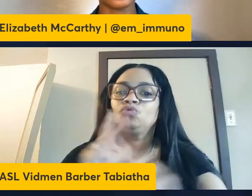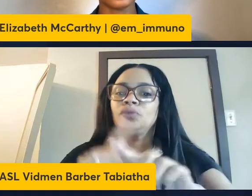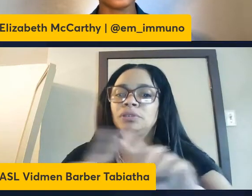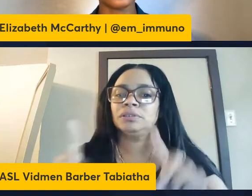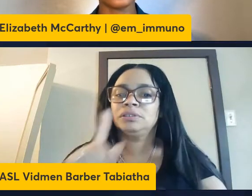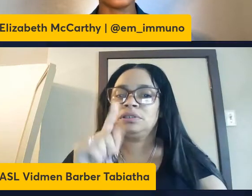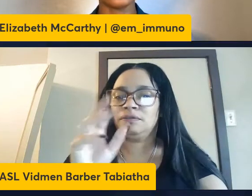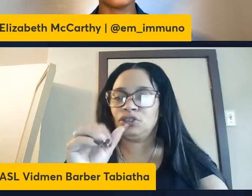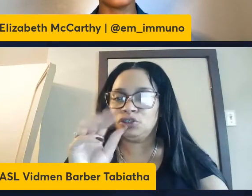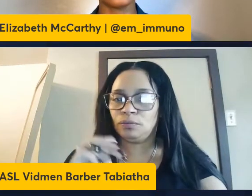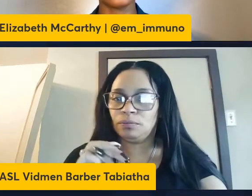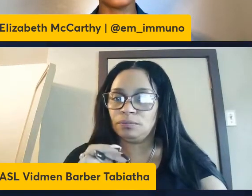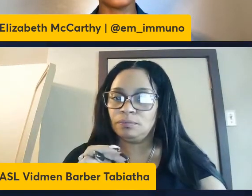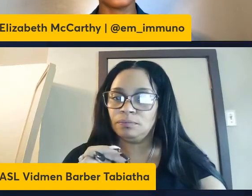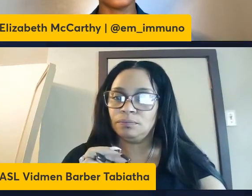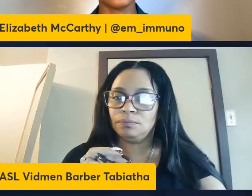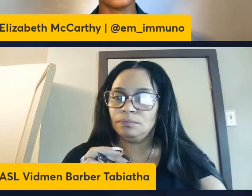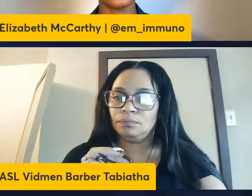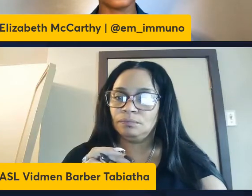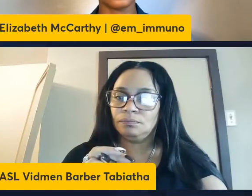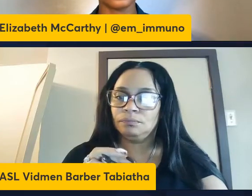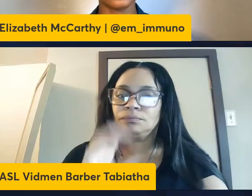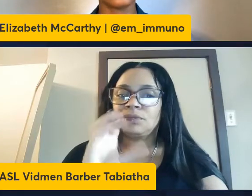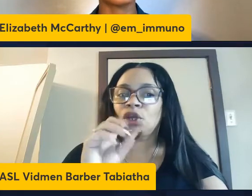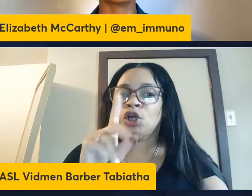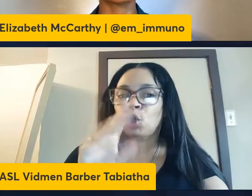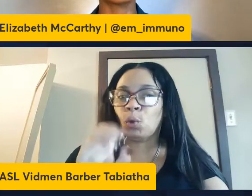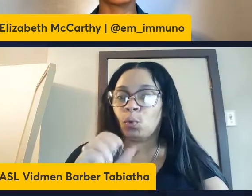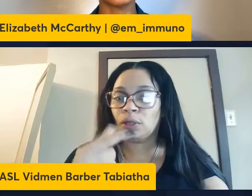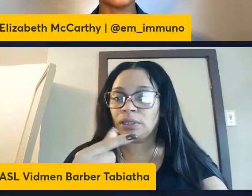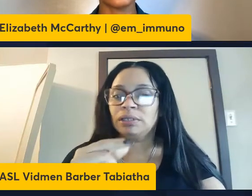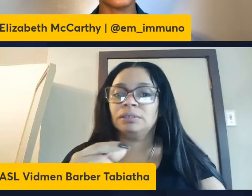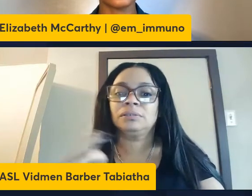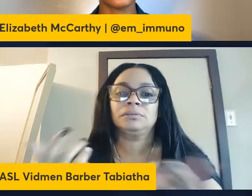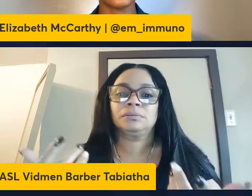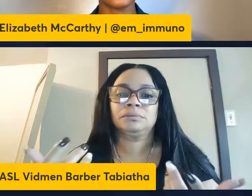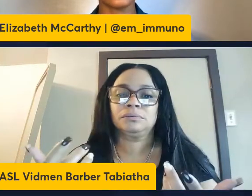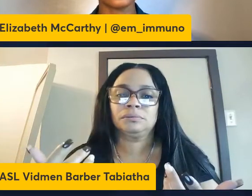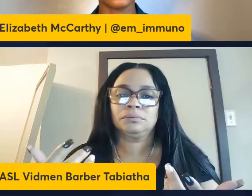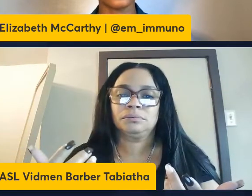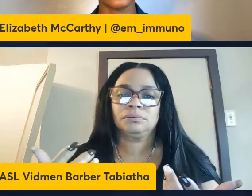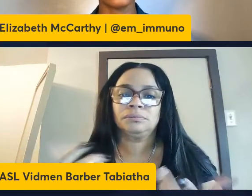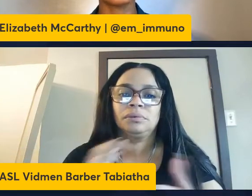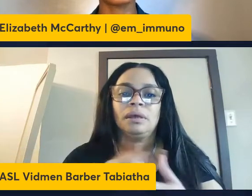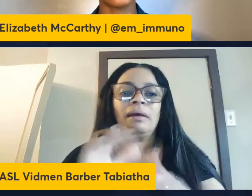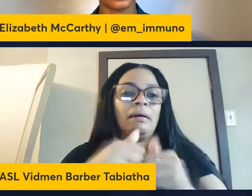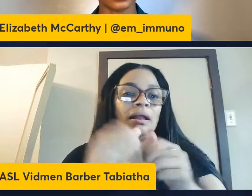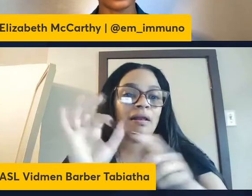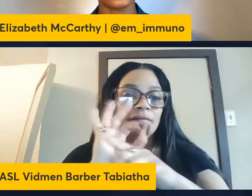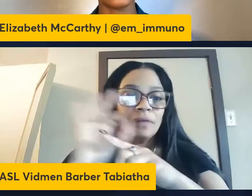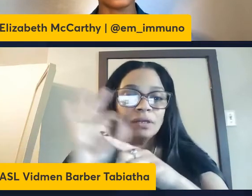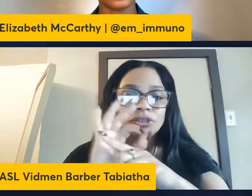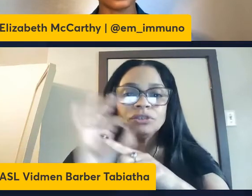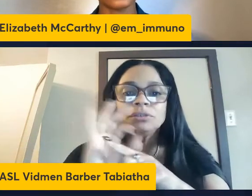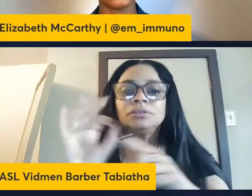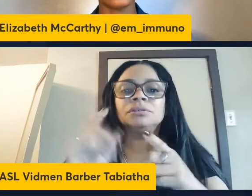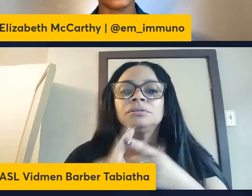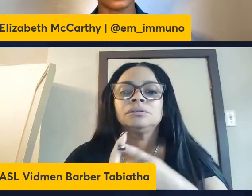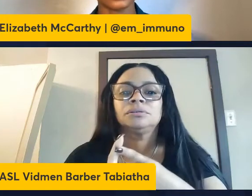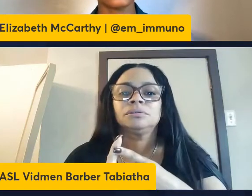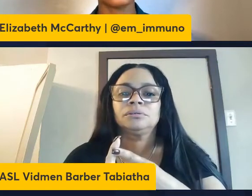about coding a script versus coding a function or using a